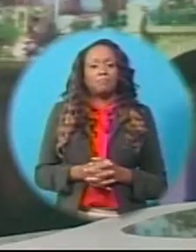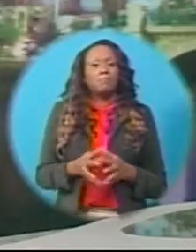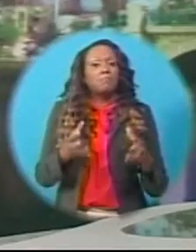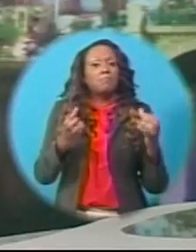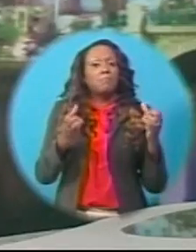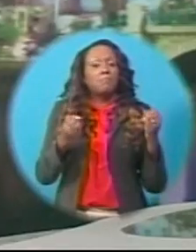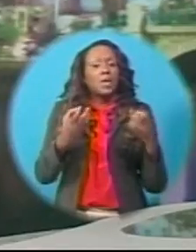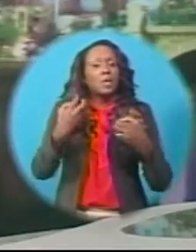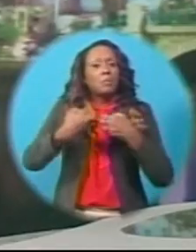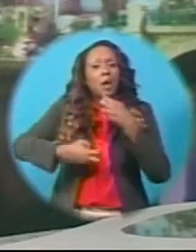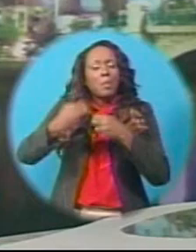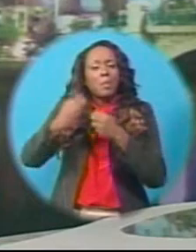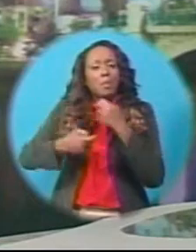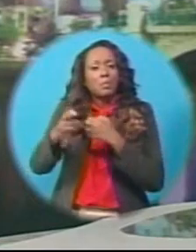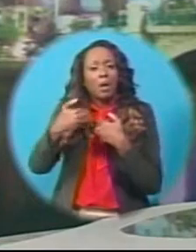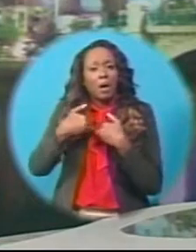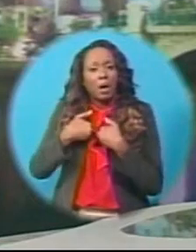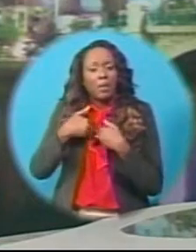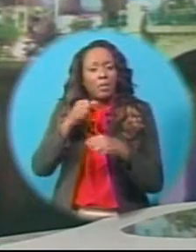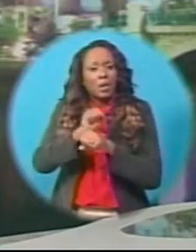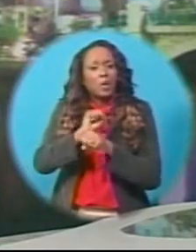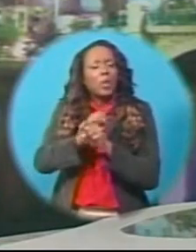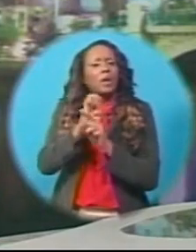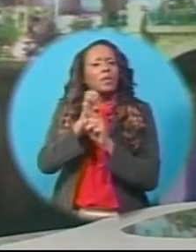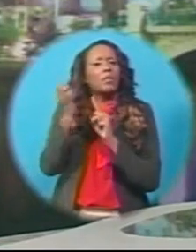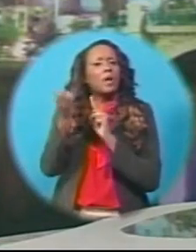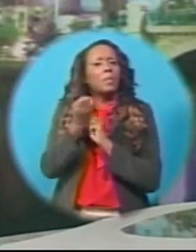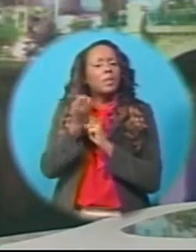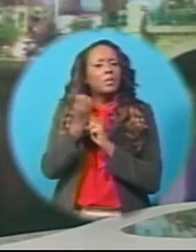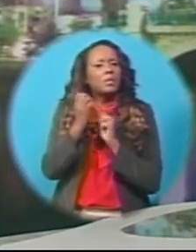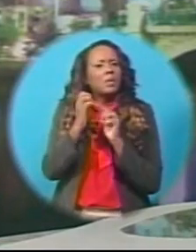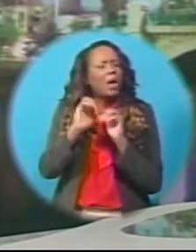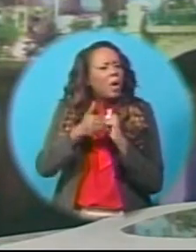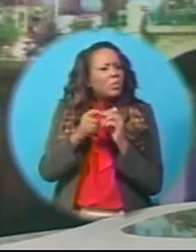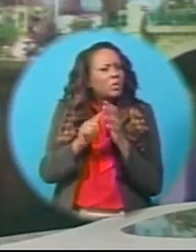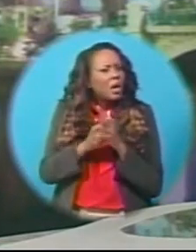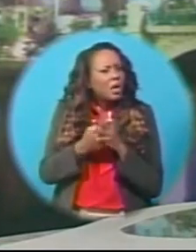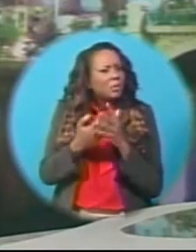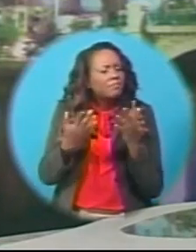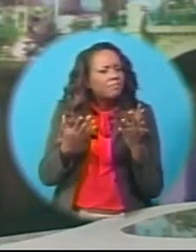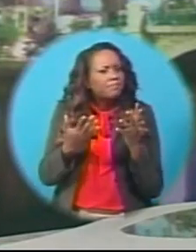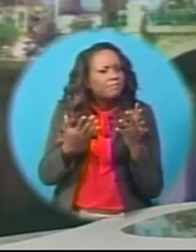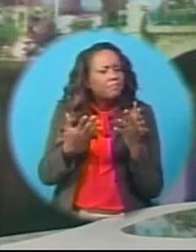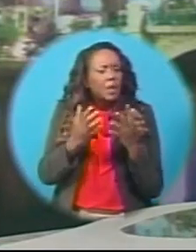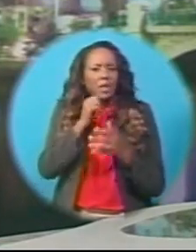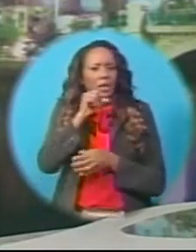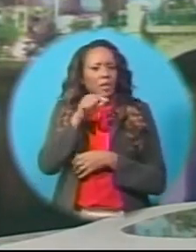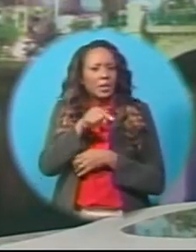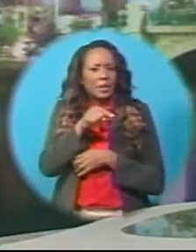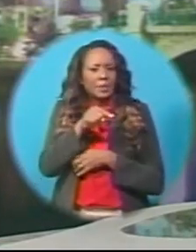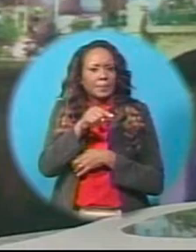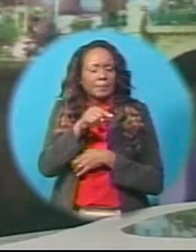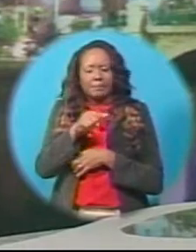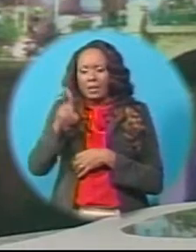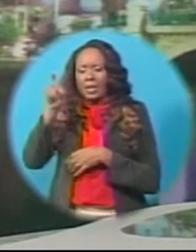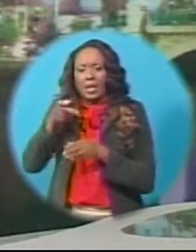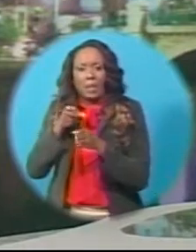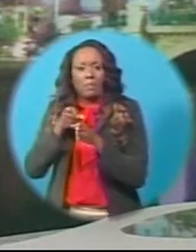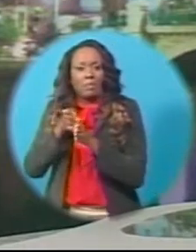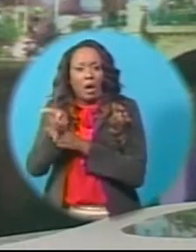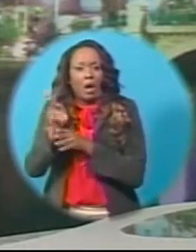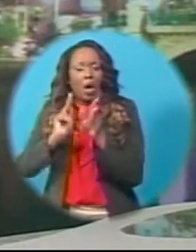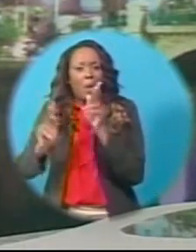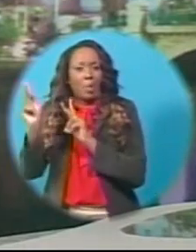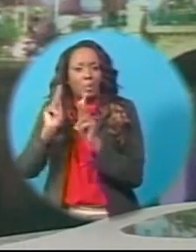the problems in the workplace do not start there, and companies would benefit if they had professionals on hand to help people who bring their